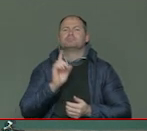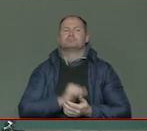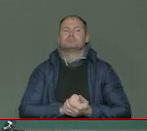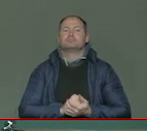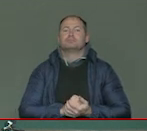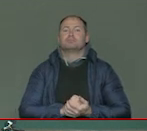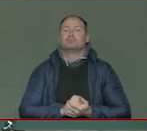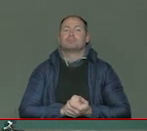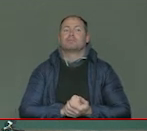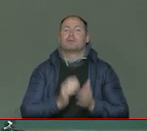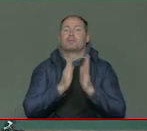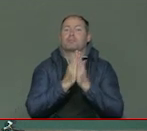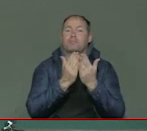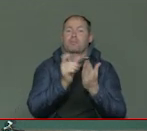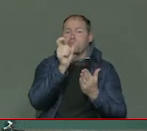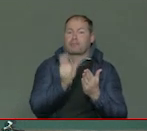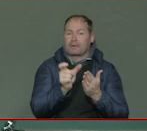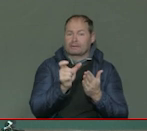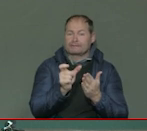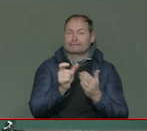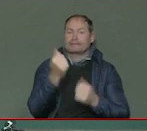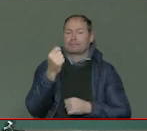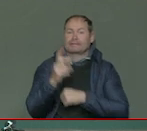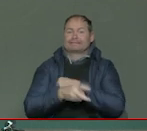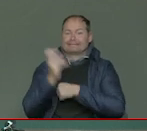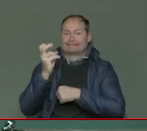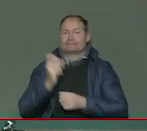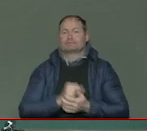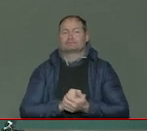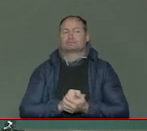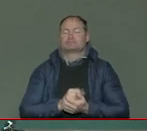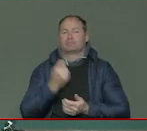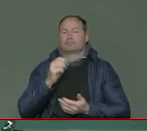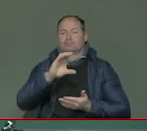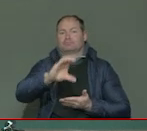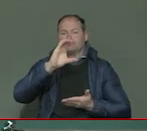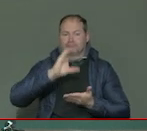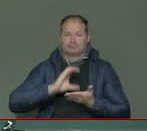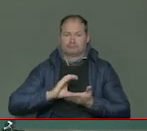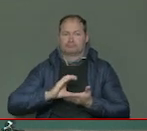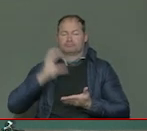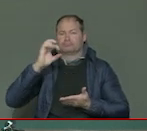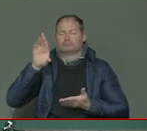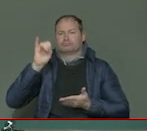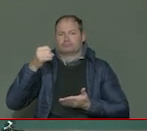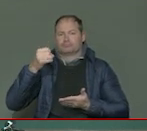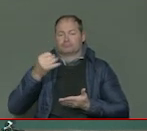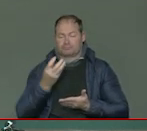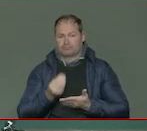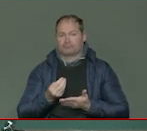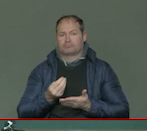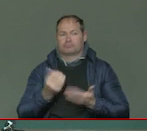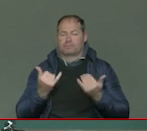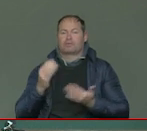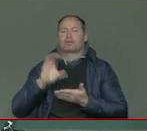stole our money. All right. We received the money, so it was in our CRJ, and now we have to cancel